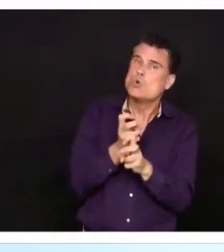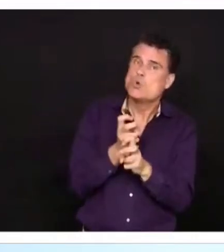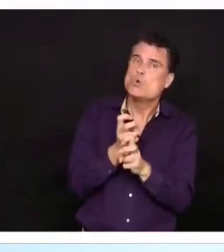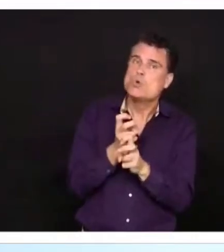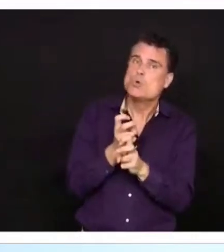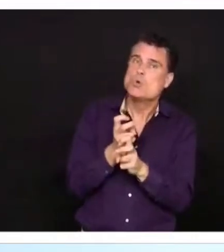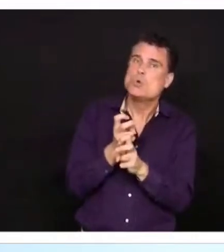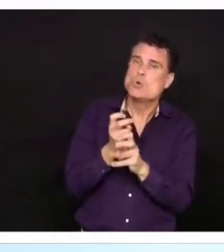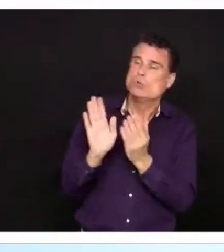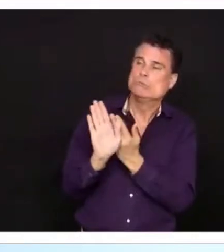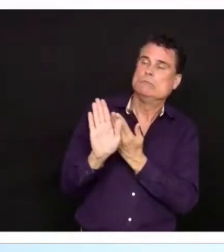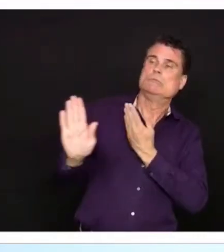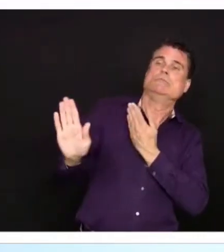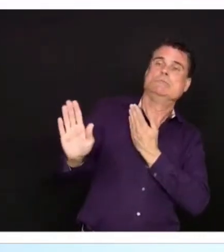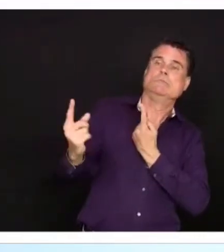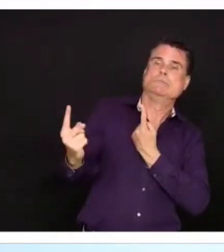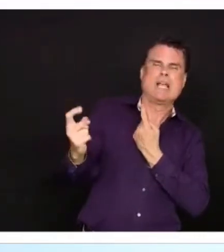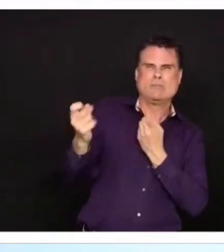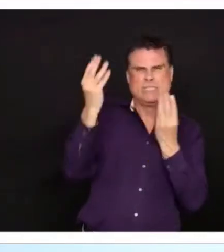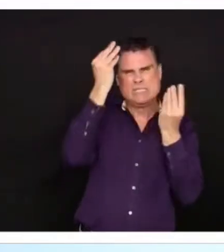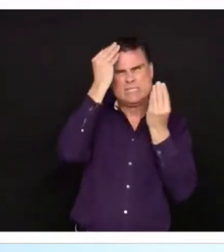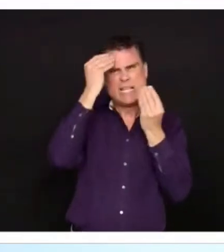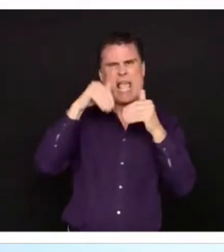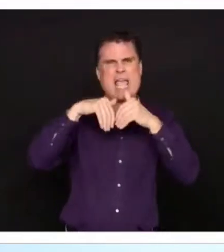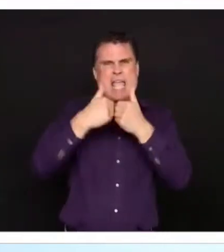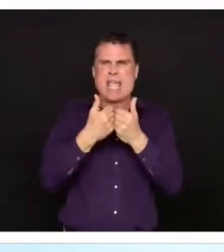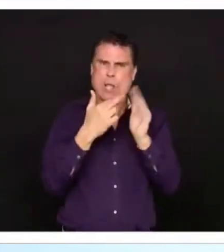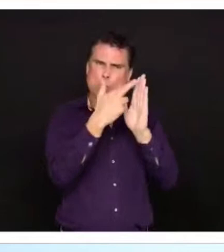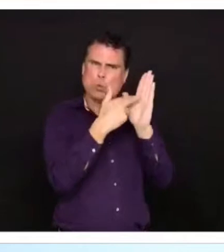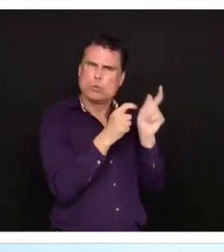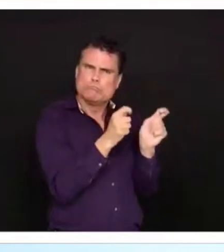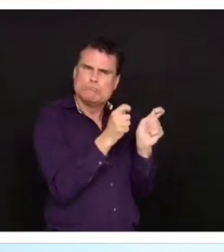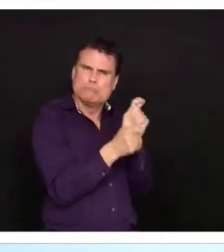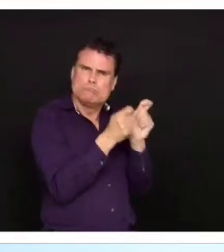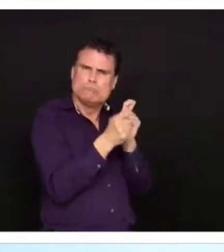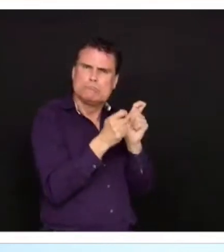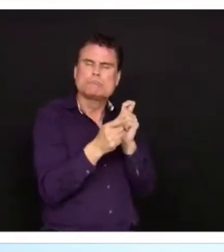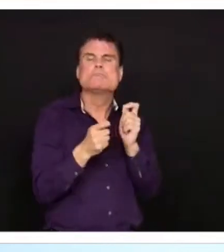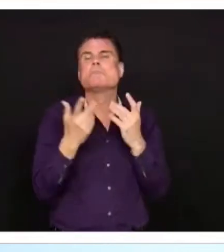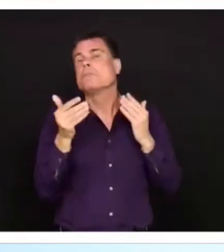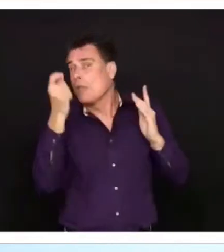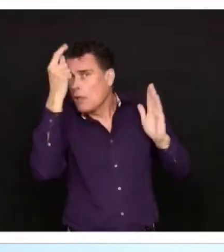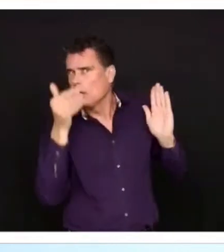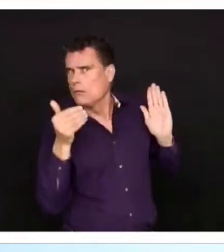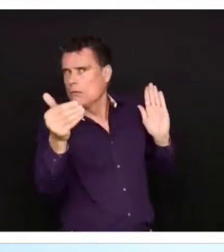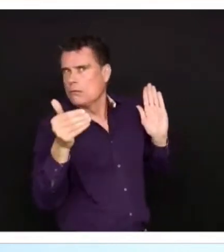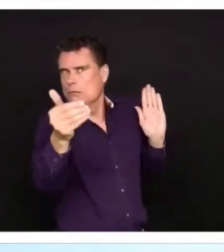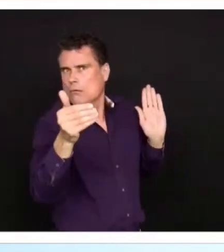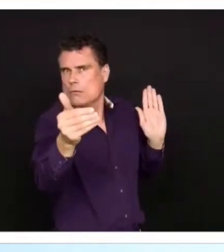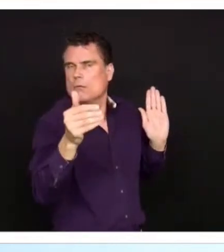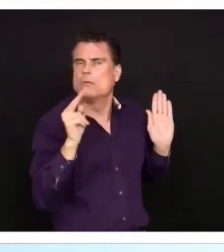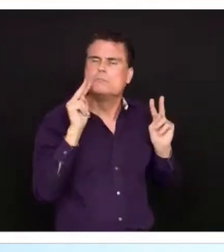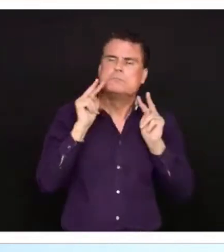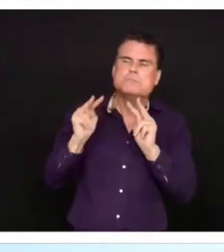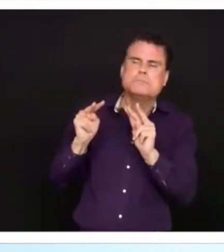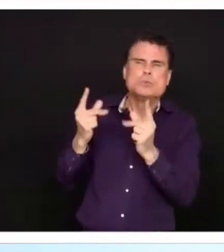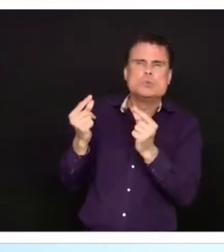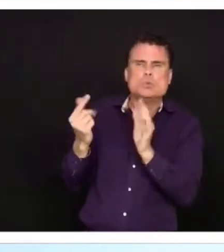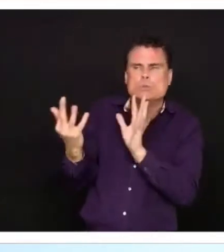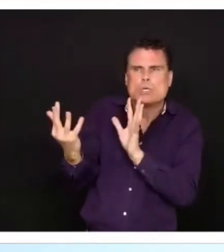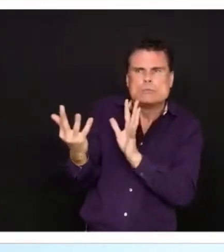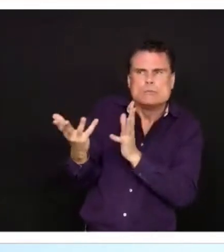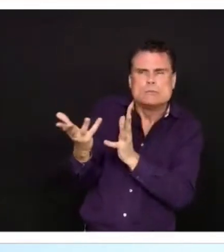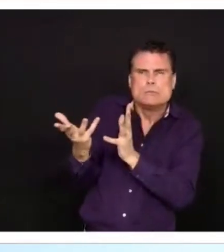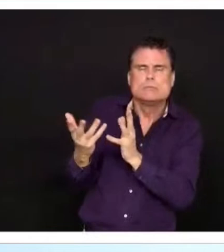travel. And, what we're talking about is importations from other countries. And that's where the border measures are